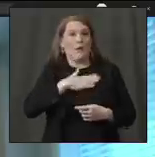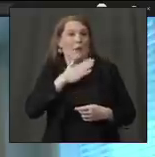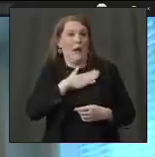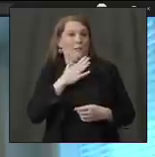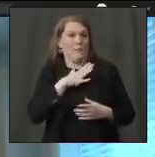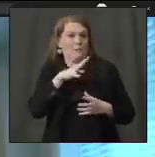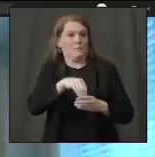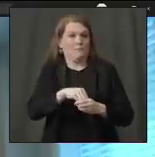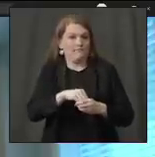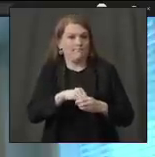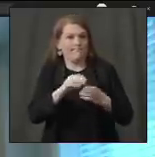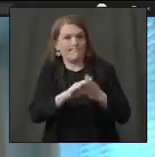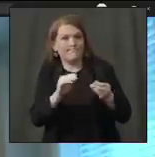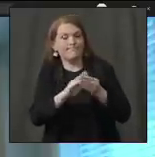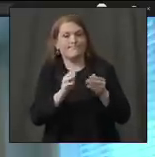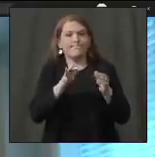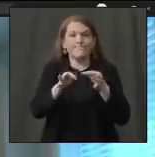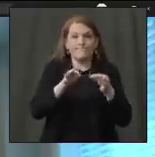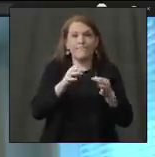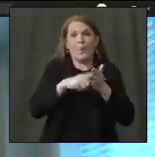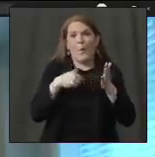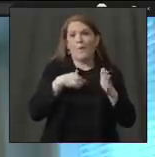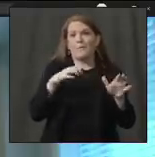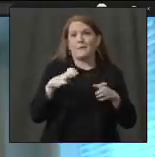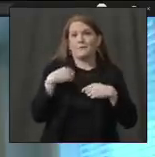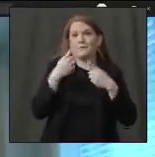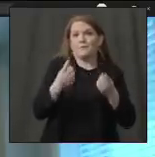about some of the things that we're doing at the Department of Social